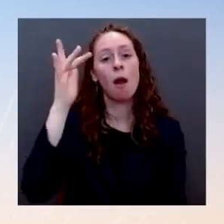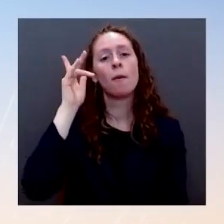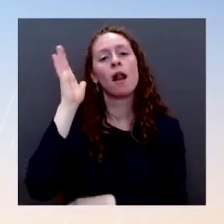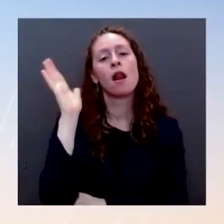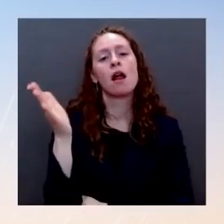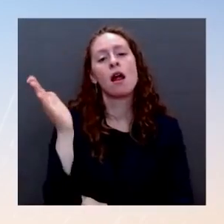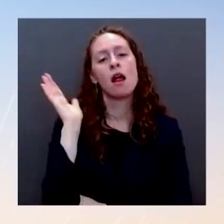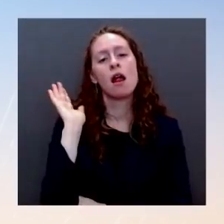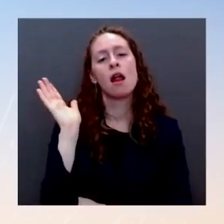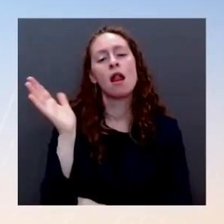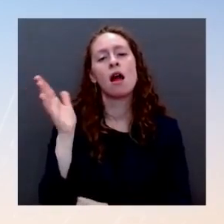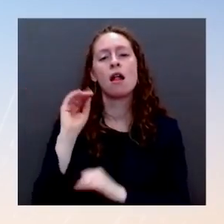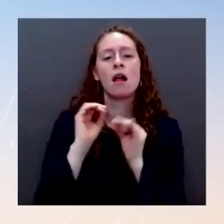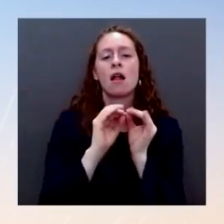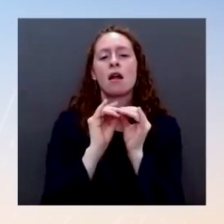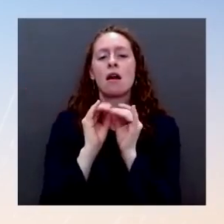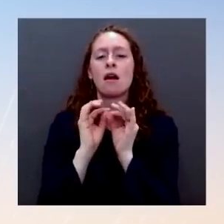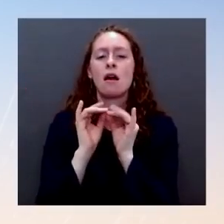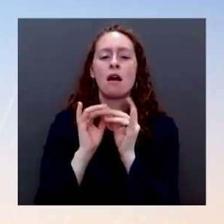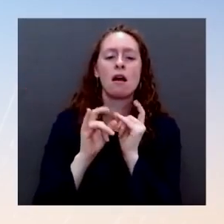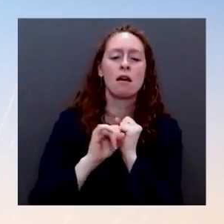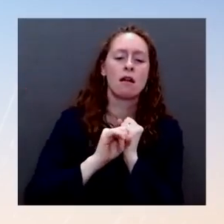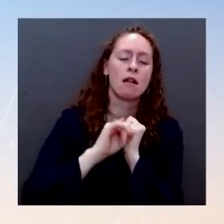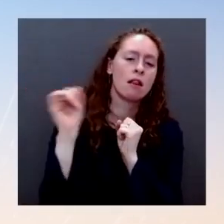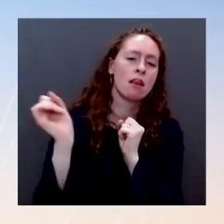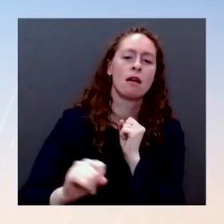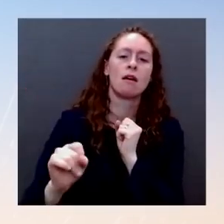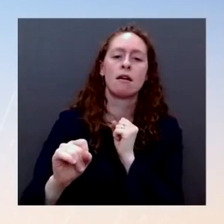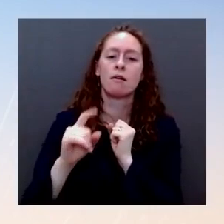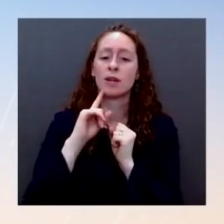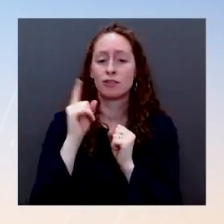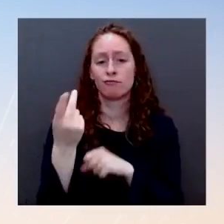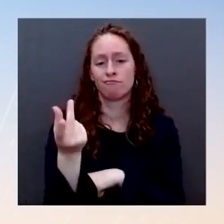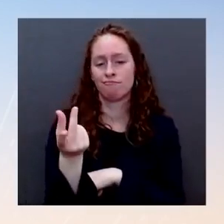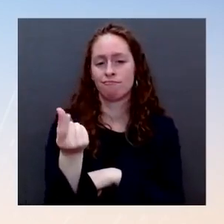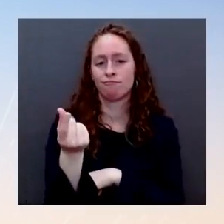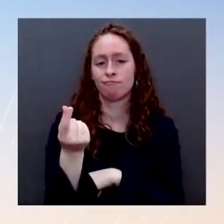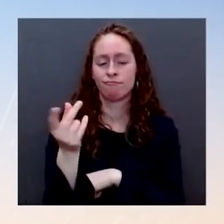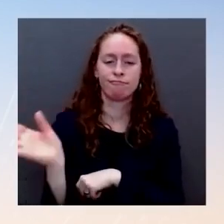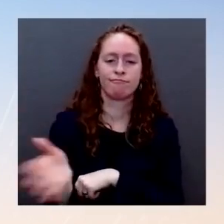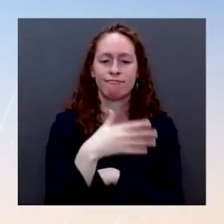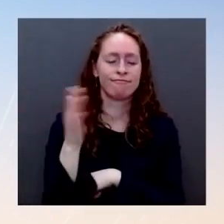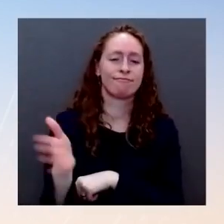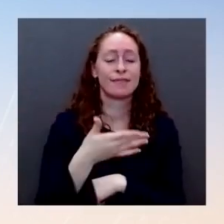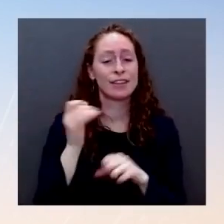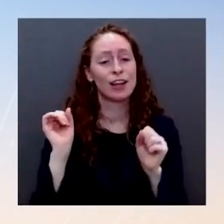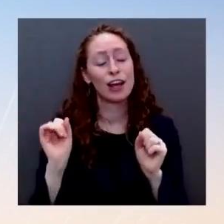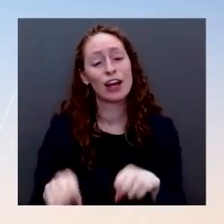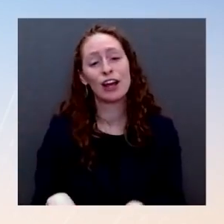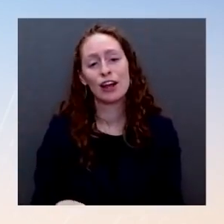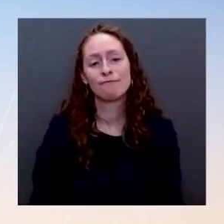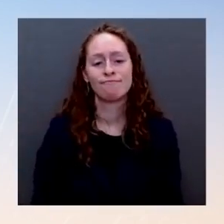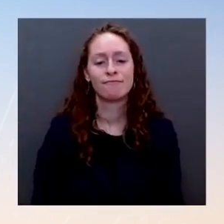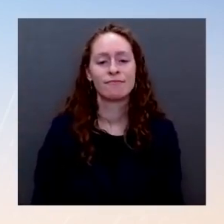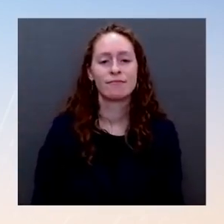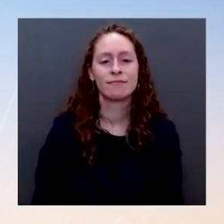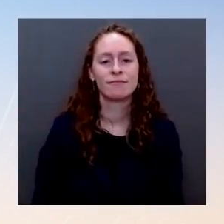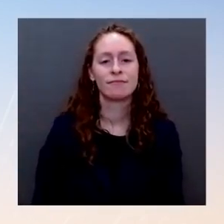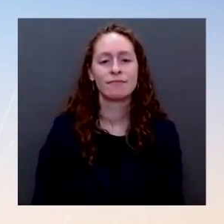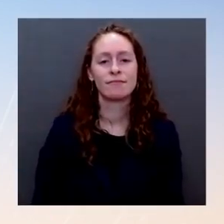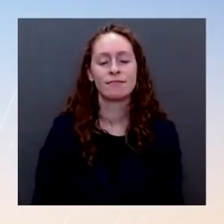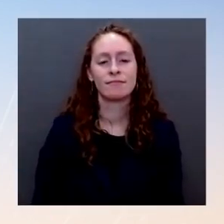the president's view is, of course, having the people that he has nominated, selected, highly qualified individuals, leading